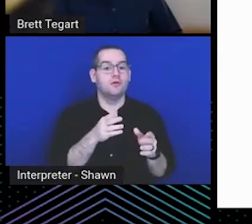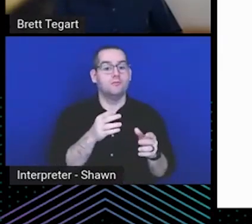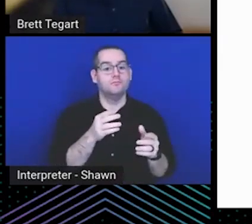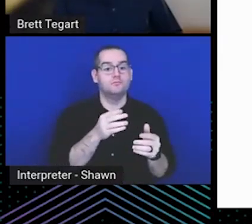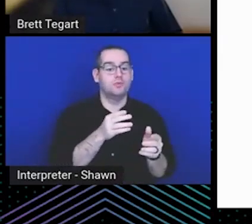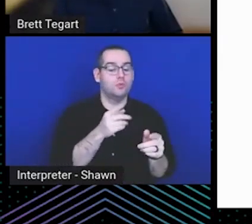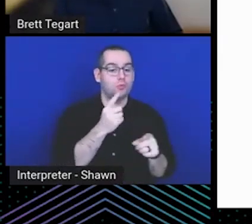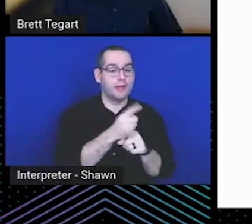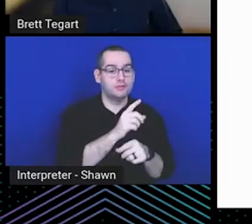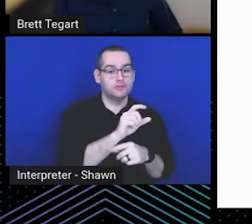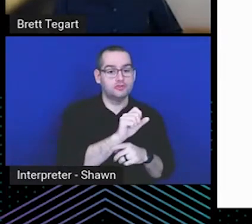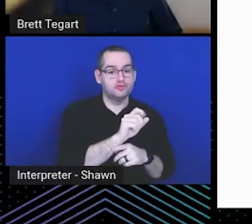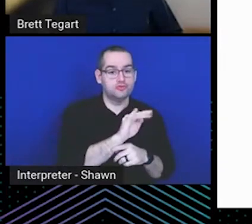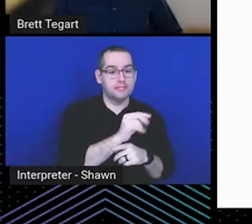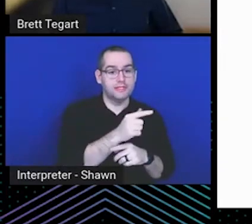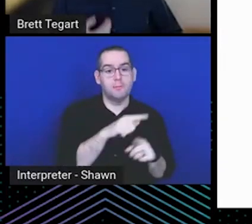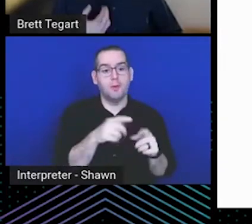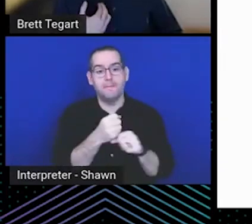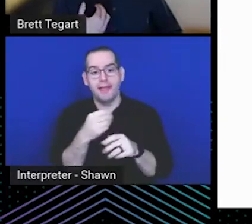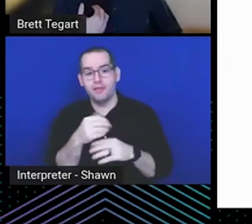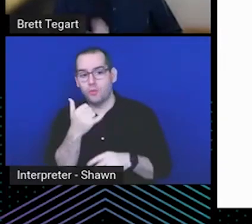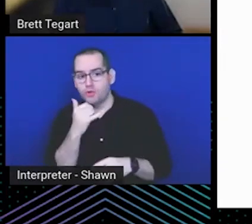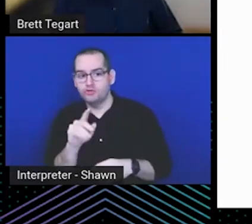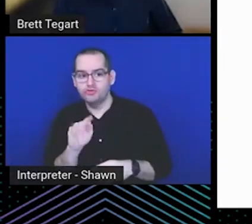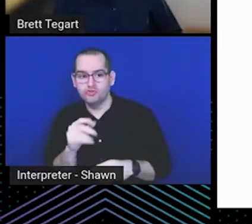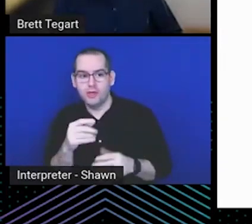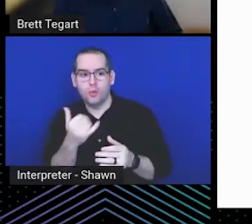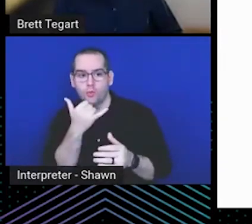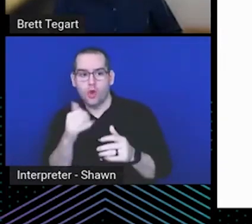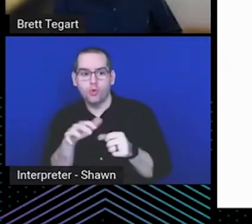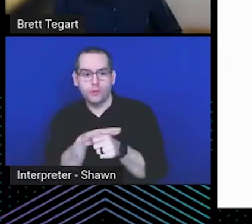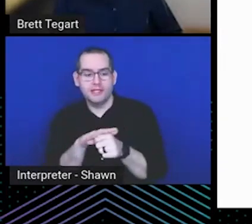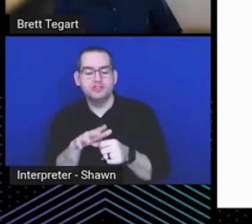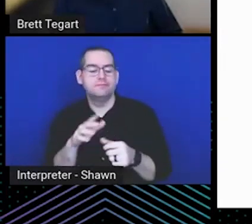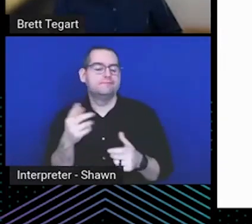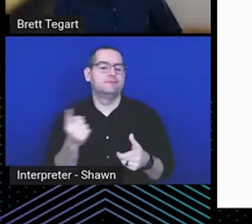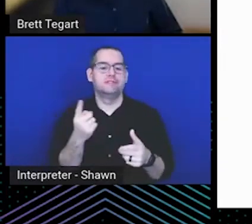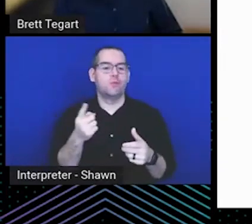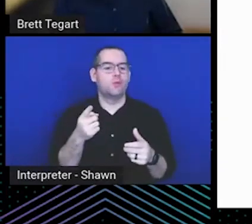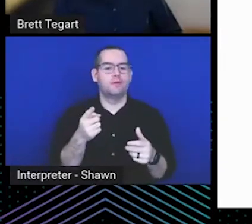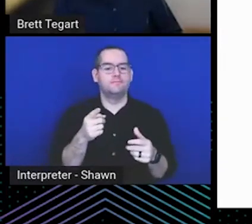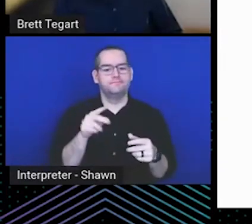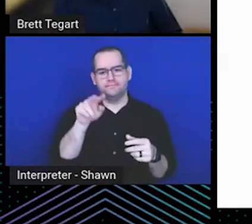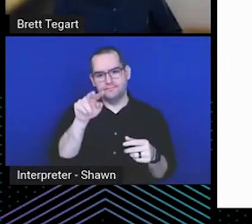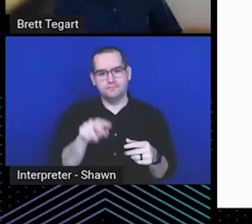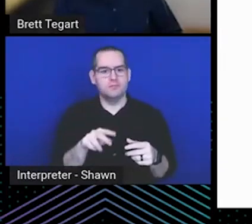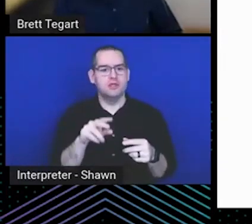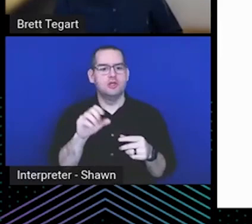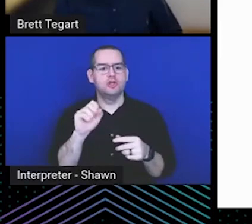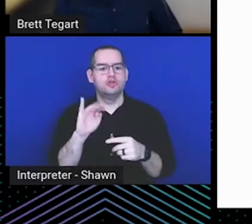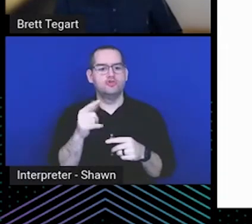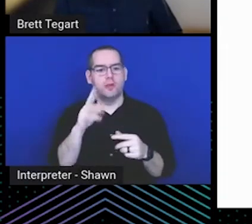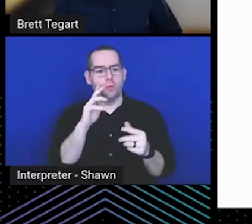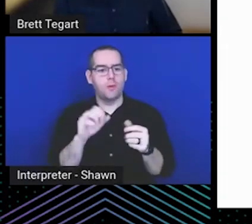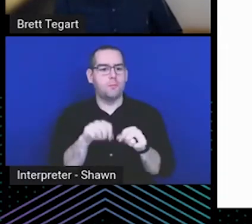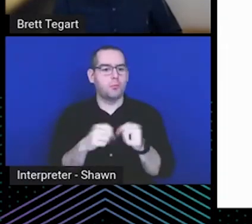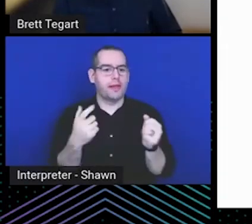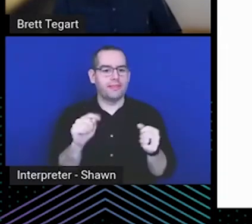gets created in the wrong region. What happens if someone passes in a string that would break the environment deliberately